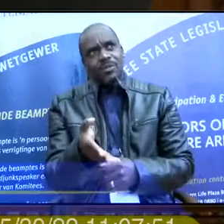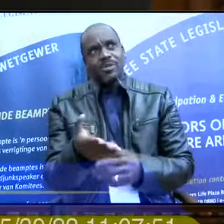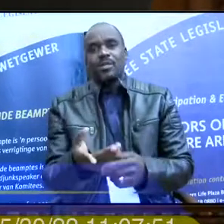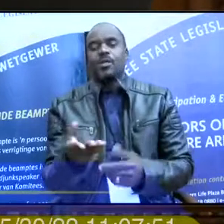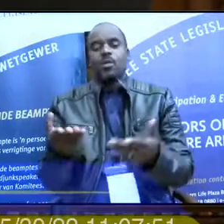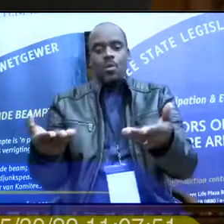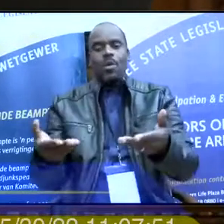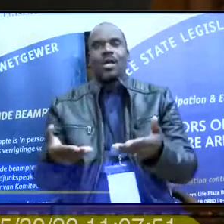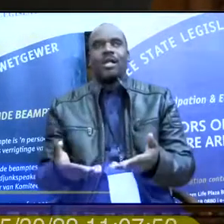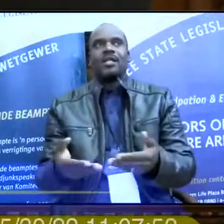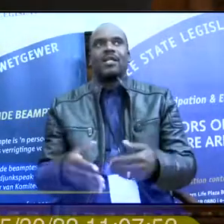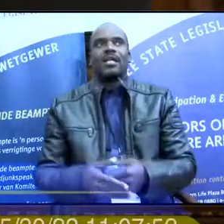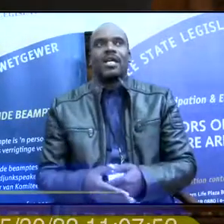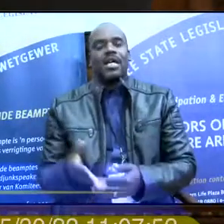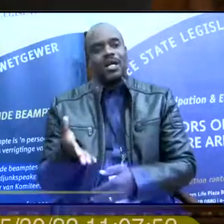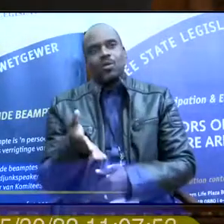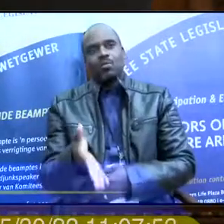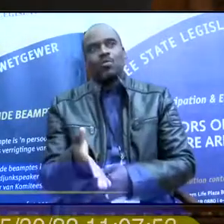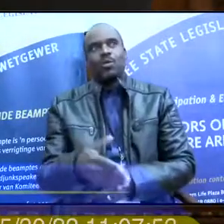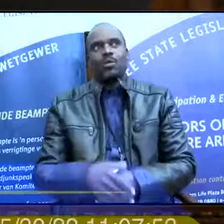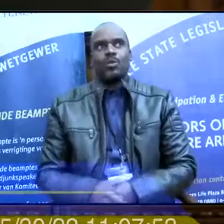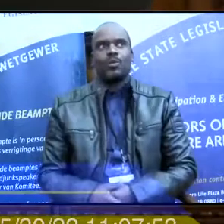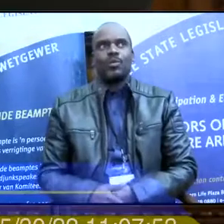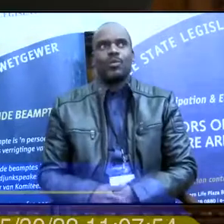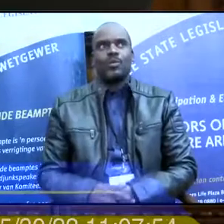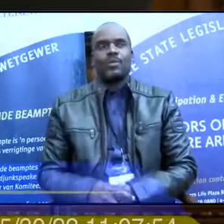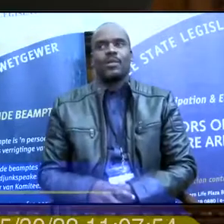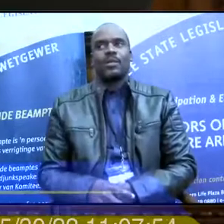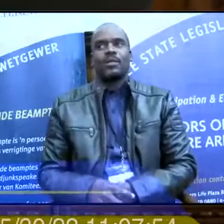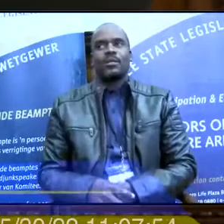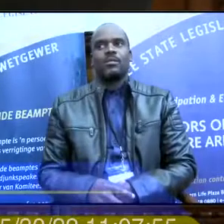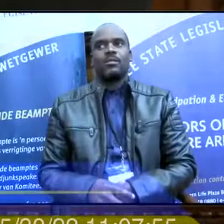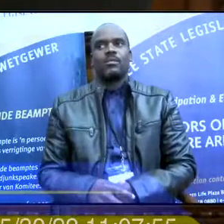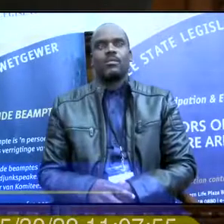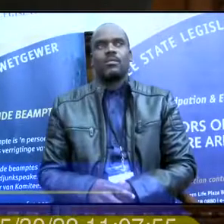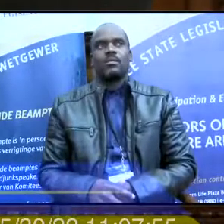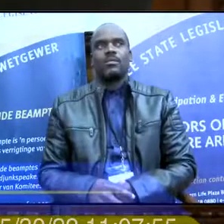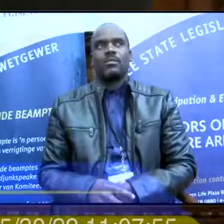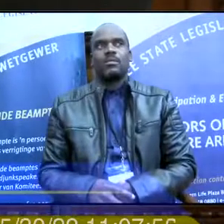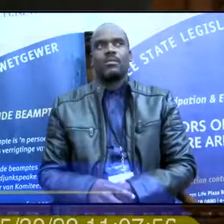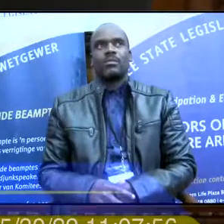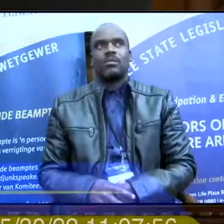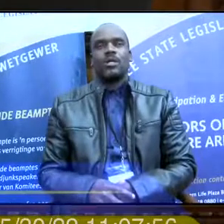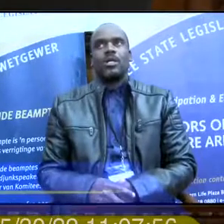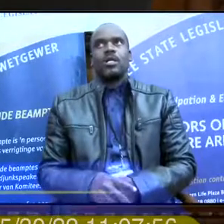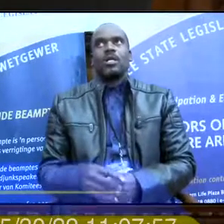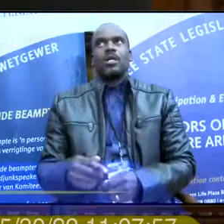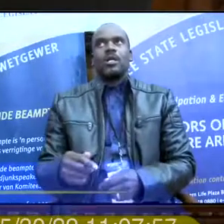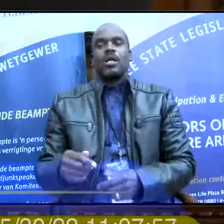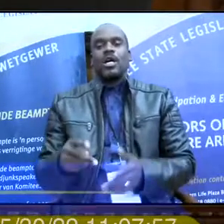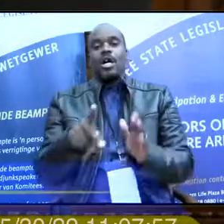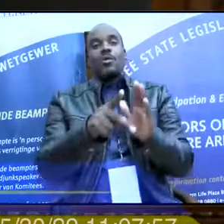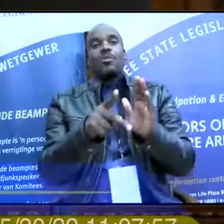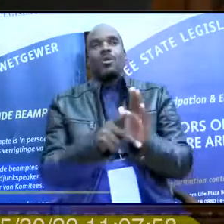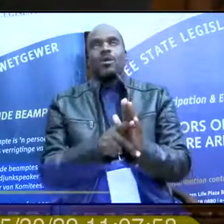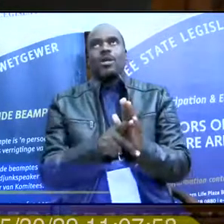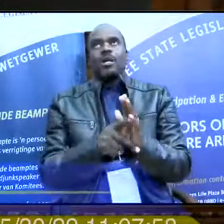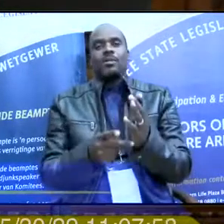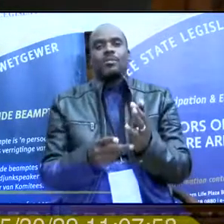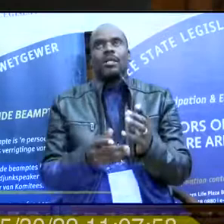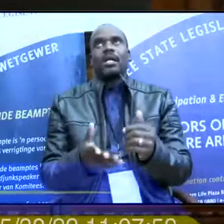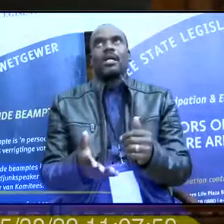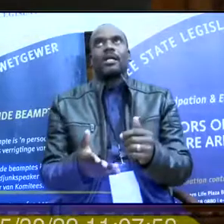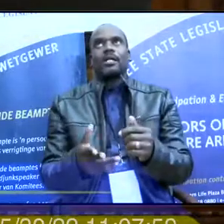market on the domestic outlook honourable program director honourable speaker